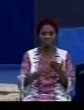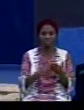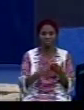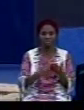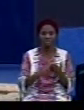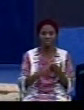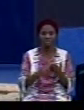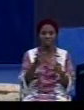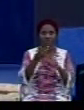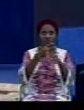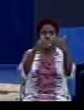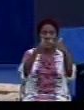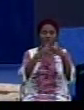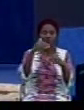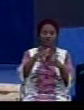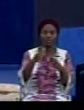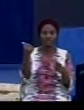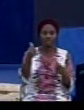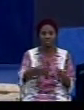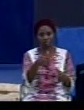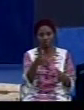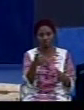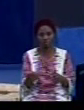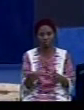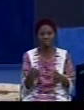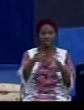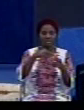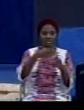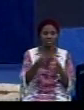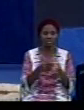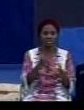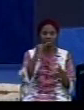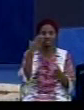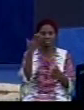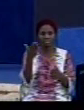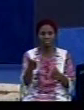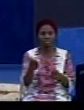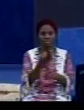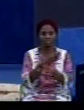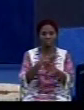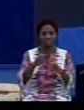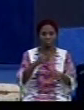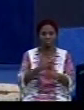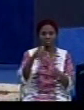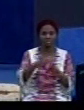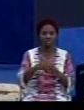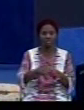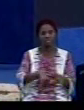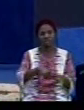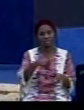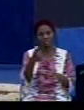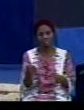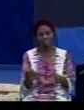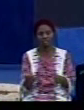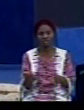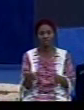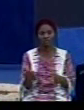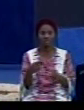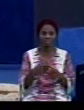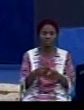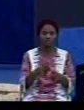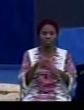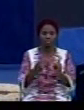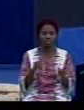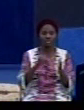Neither is there freedom in any other. But it is this name, the